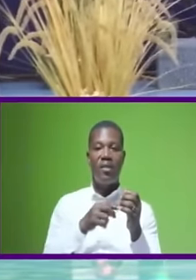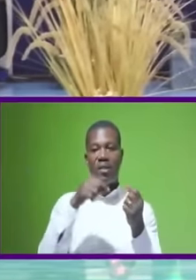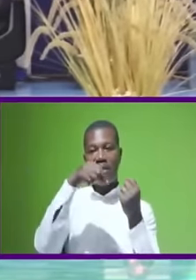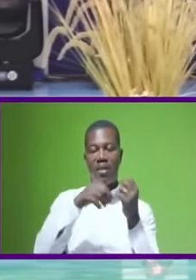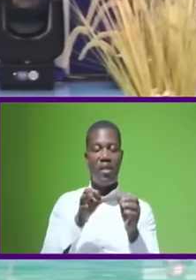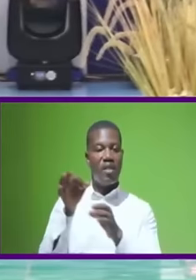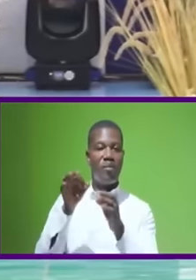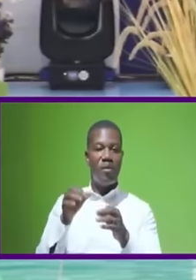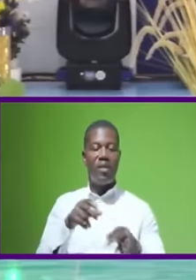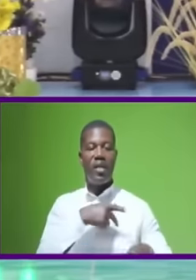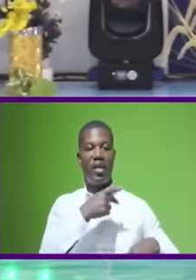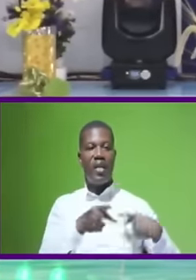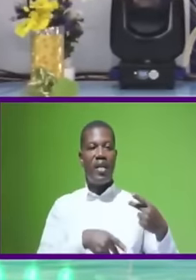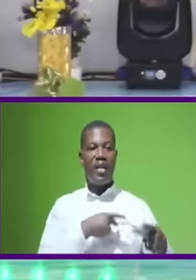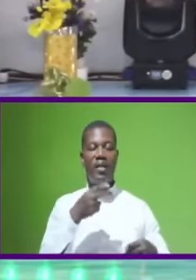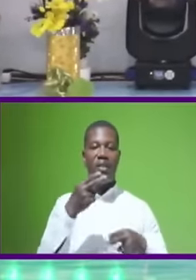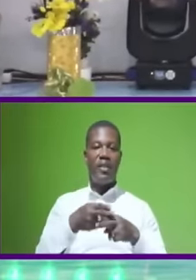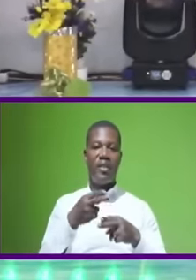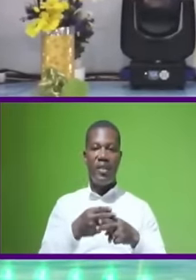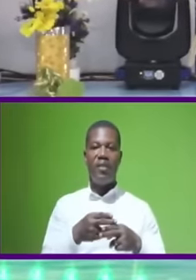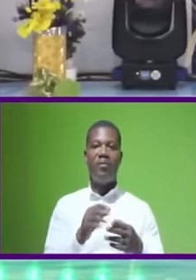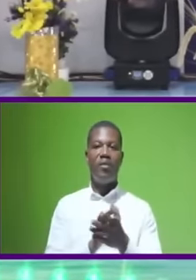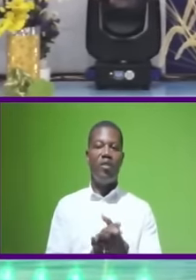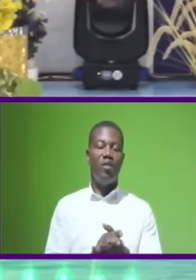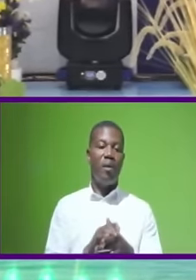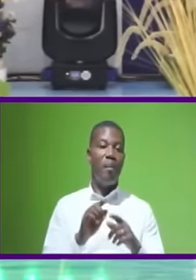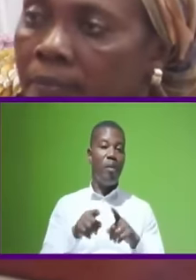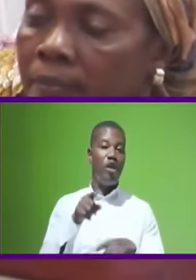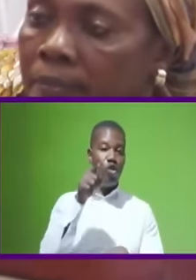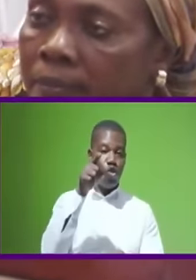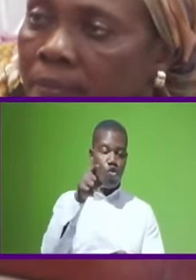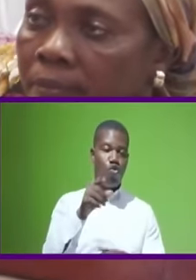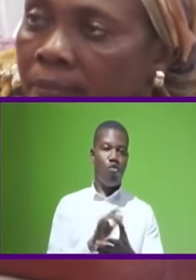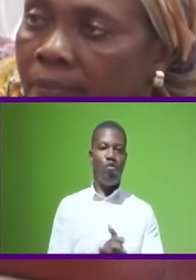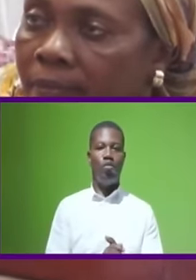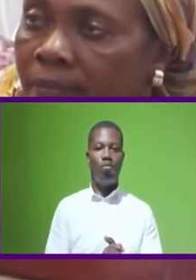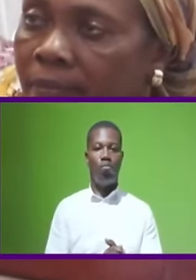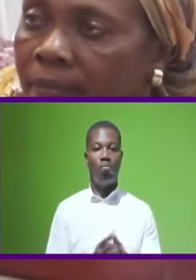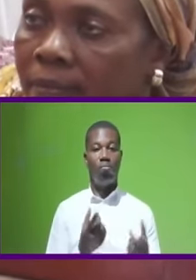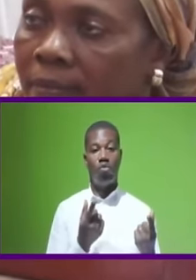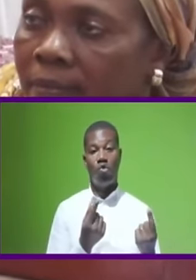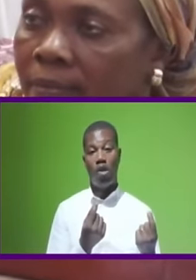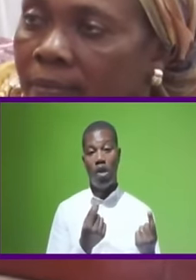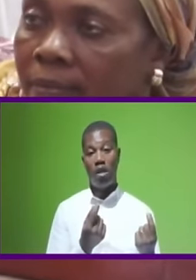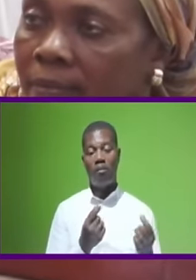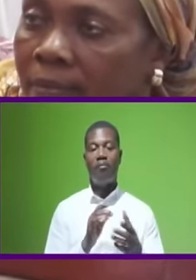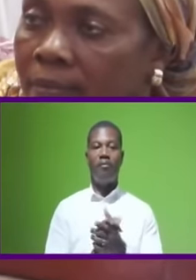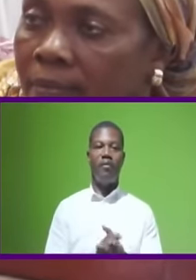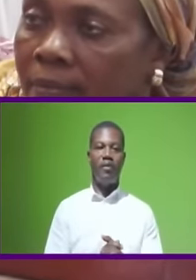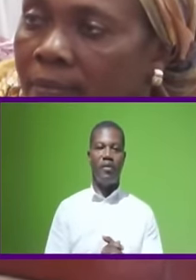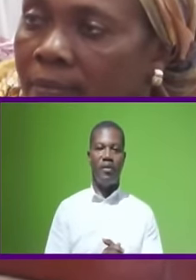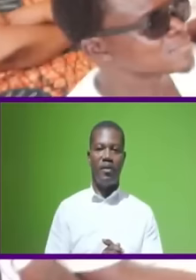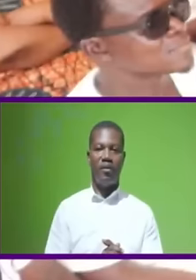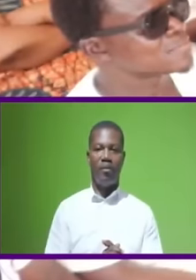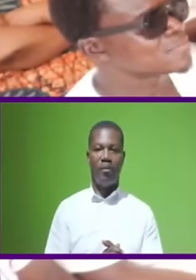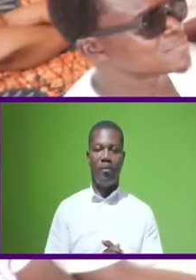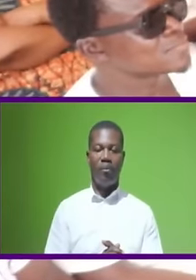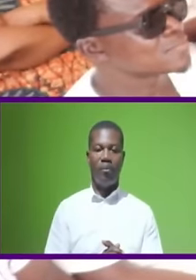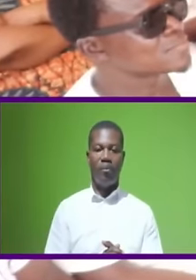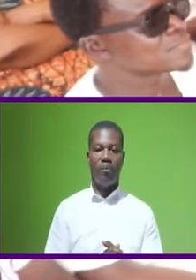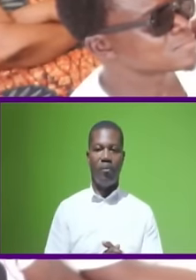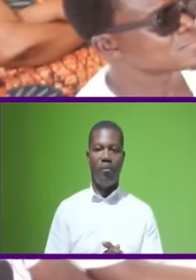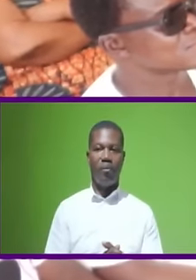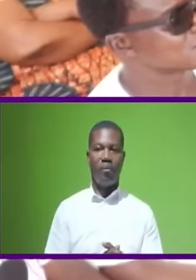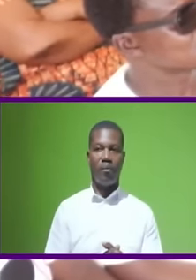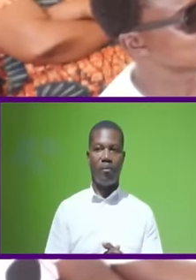kind of say. So today, the Bible talks of him, talking of his origin and even his